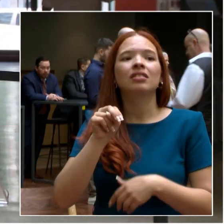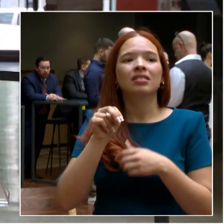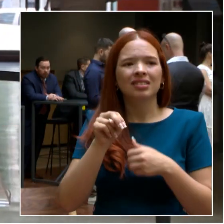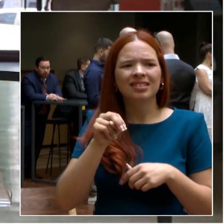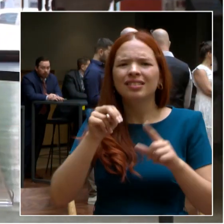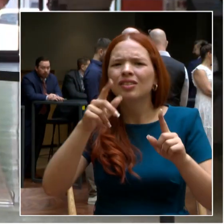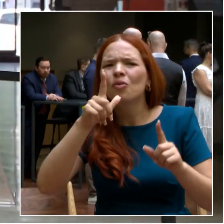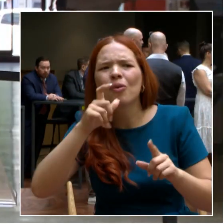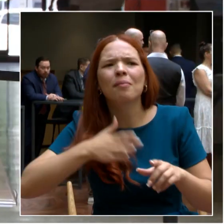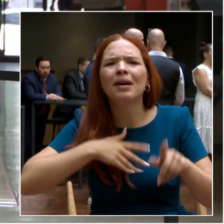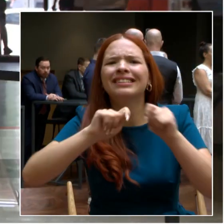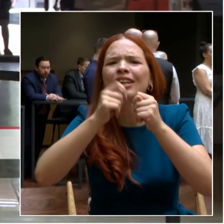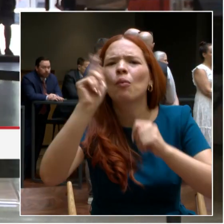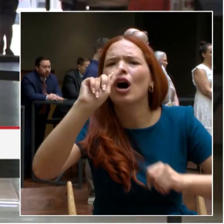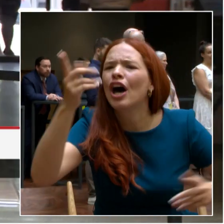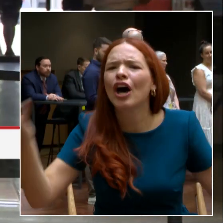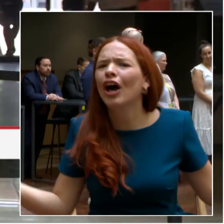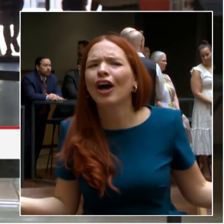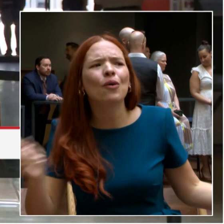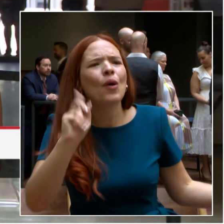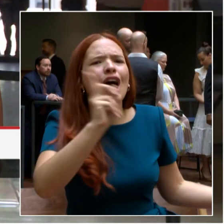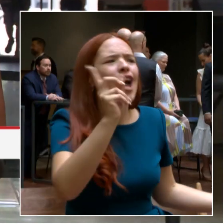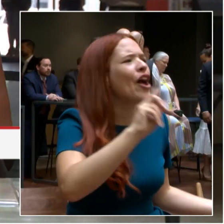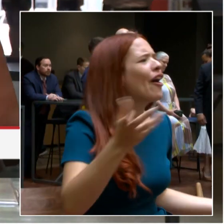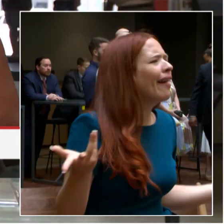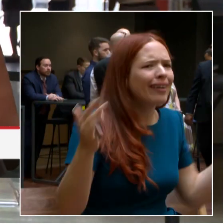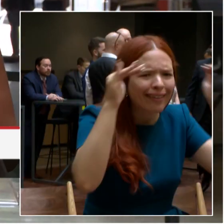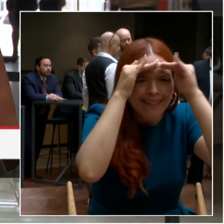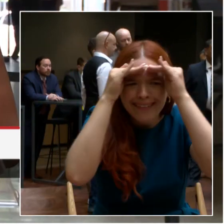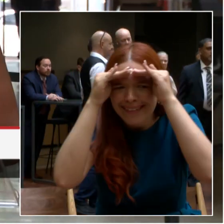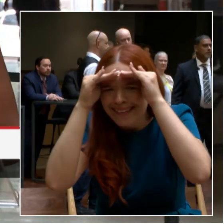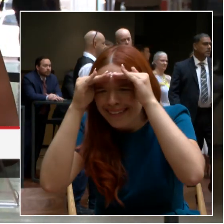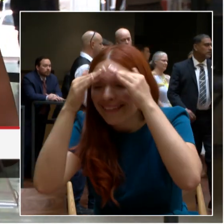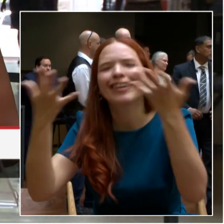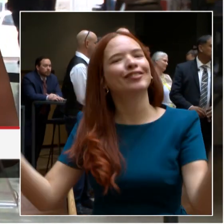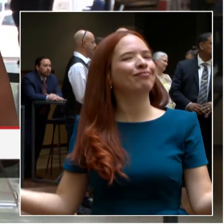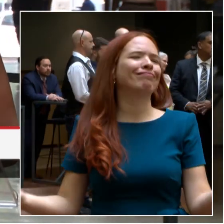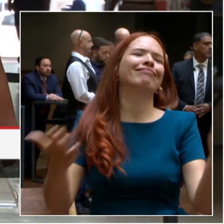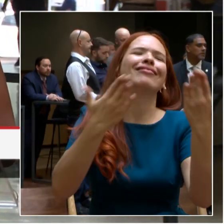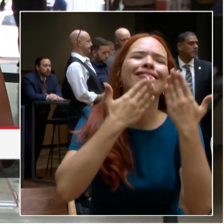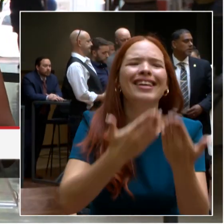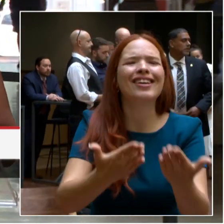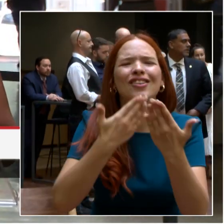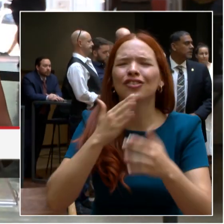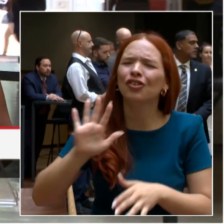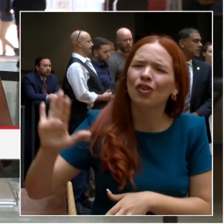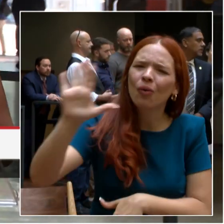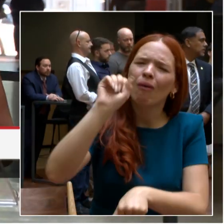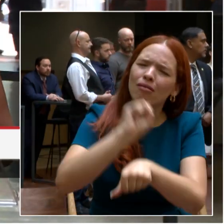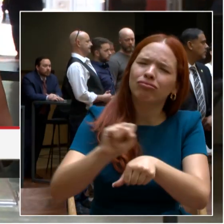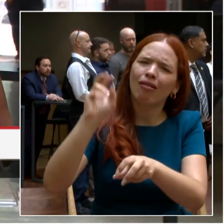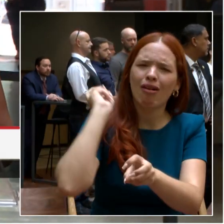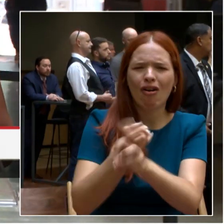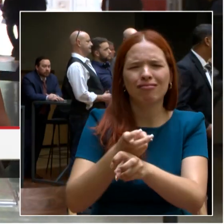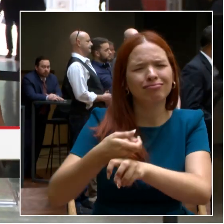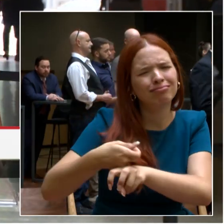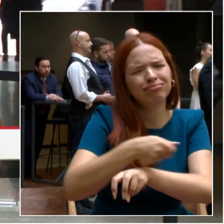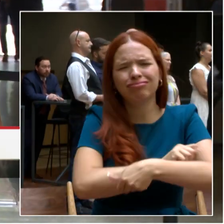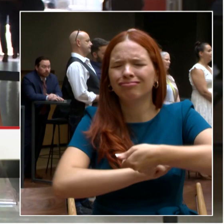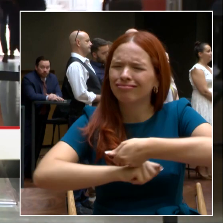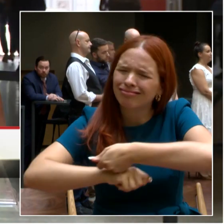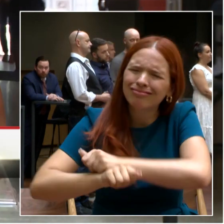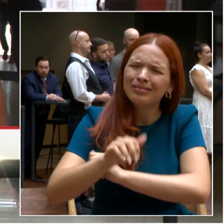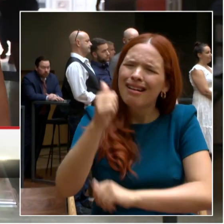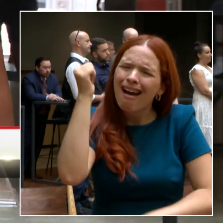you for all the hard work that you are doing each and every day to ensure that the policies that we are